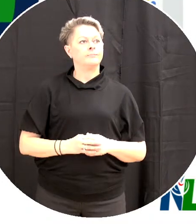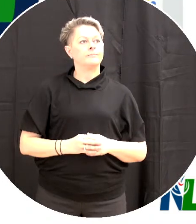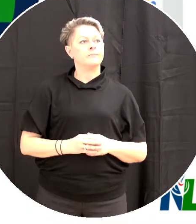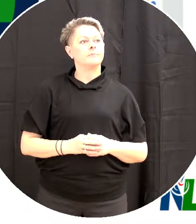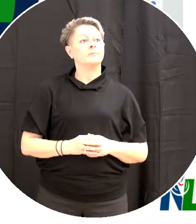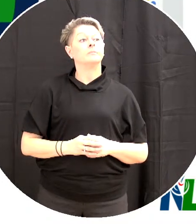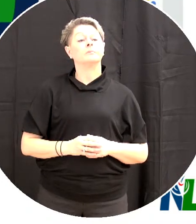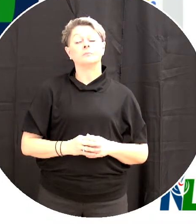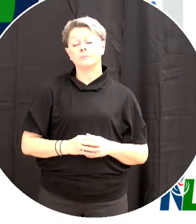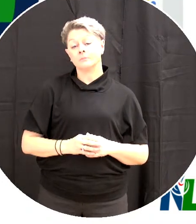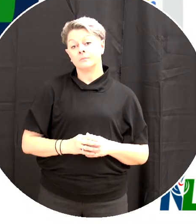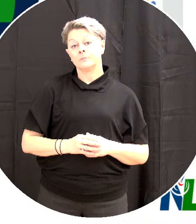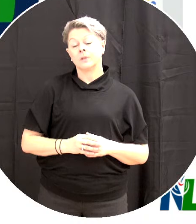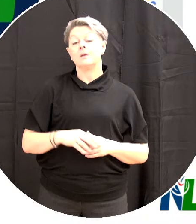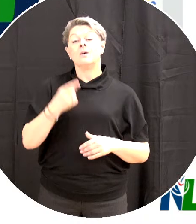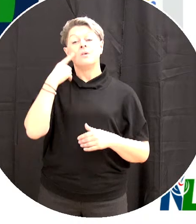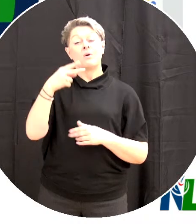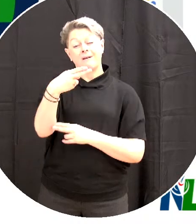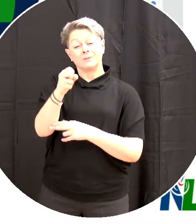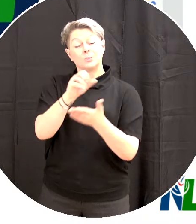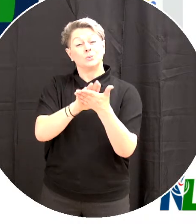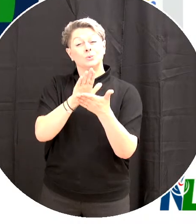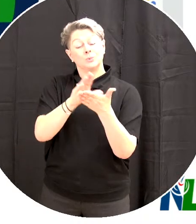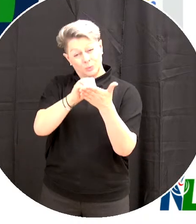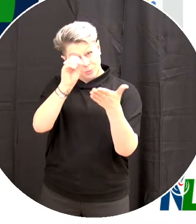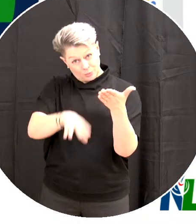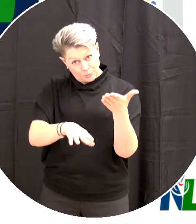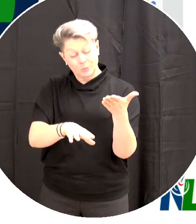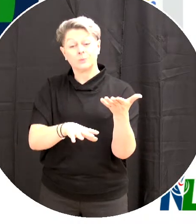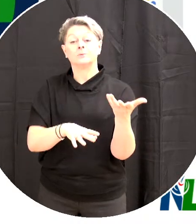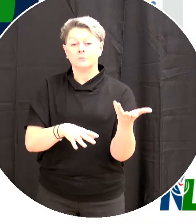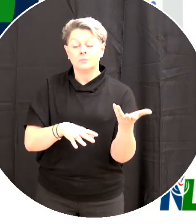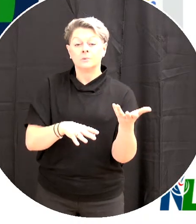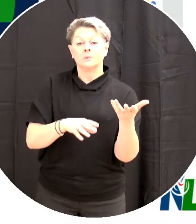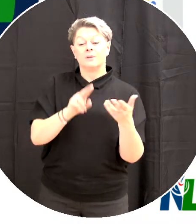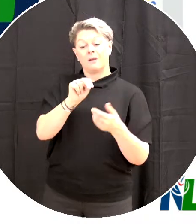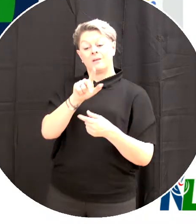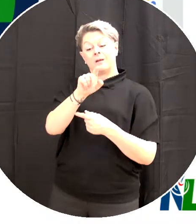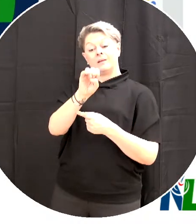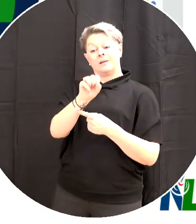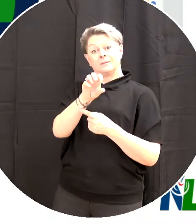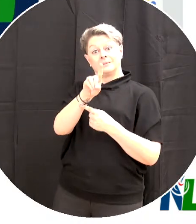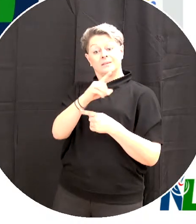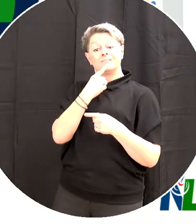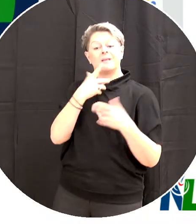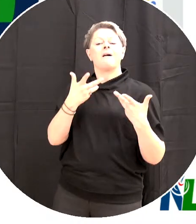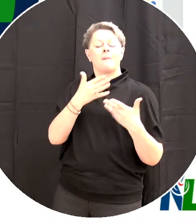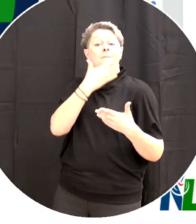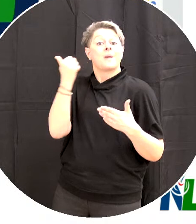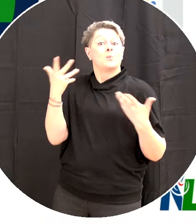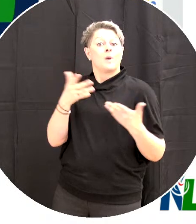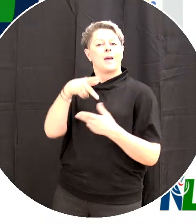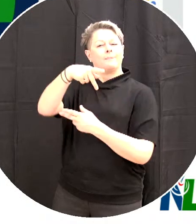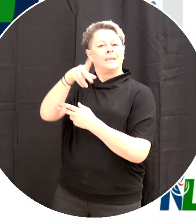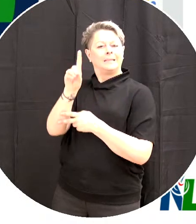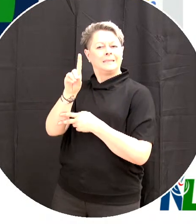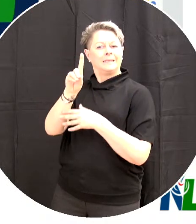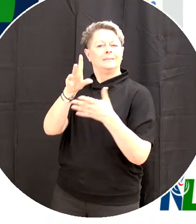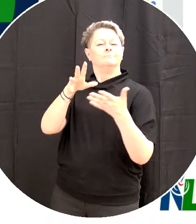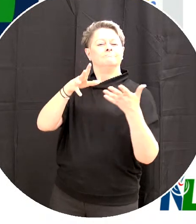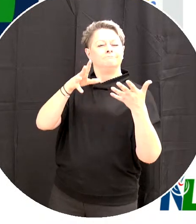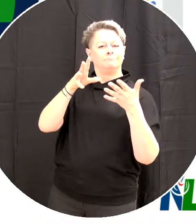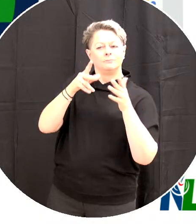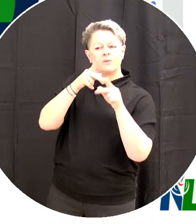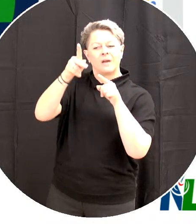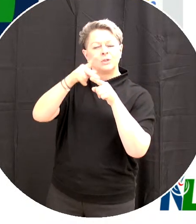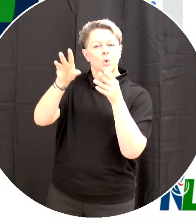So, to support high school students and teachers, the district offered 2 days of professional learning and preparation to all